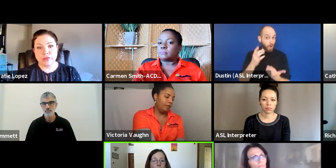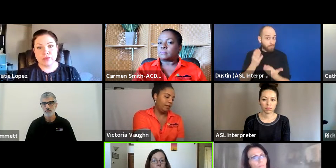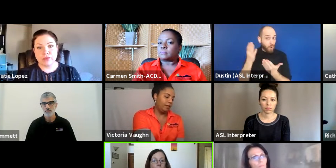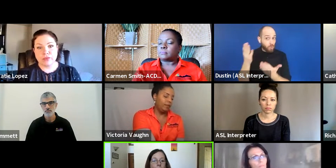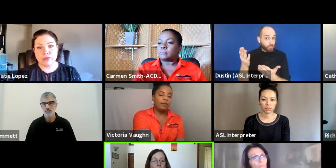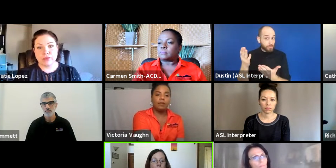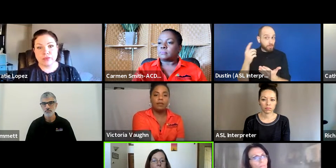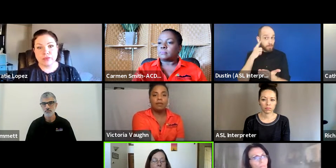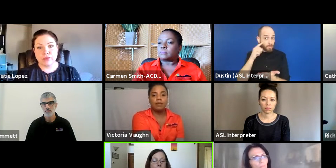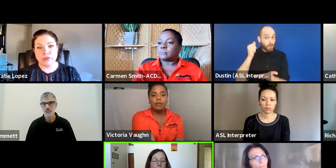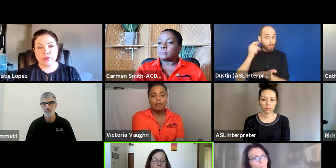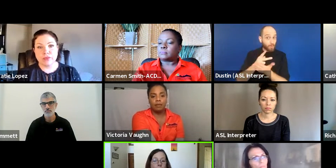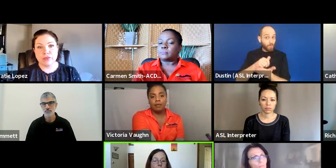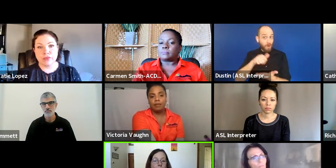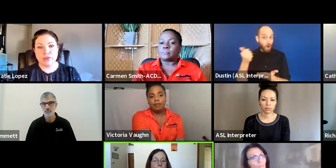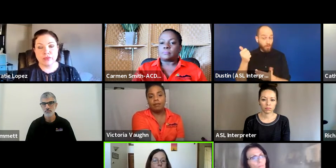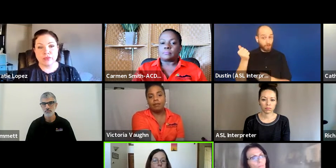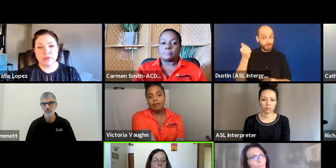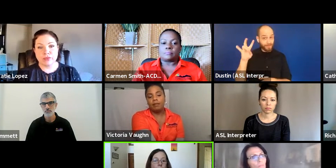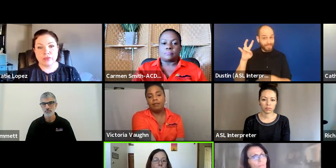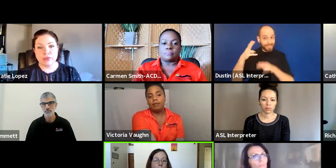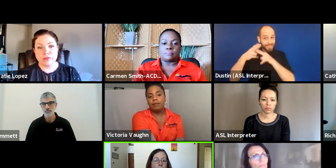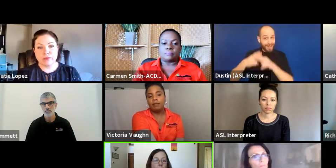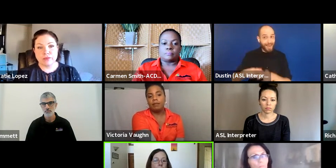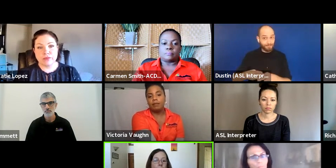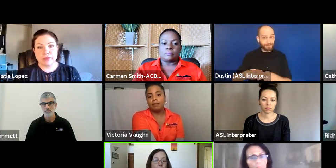to approve the other 17 names.